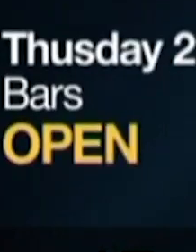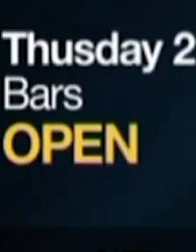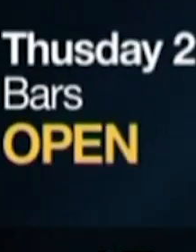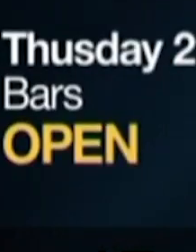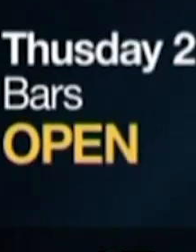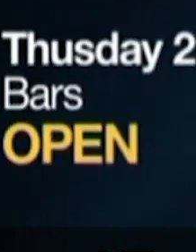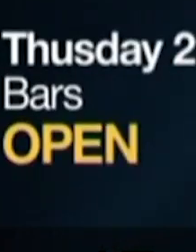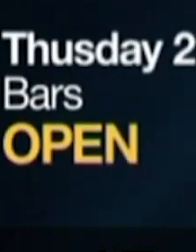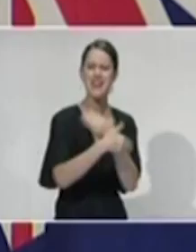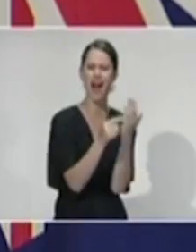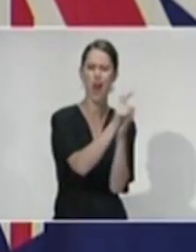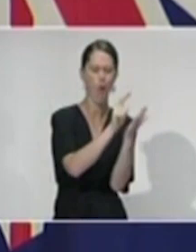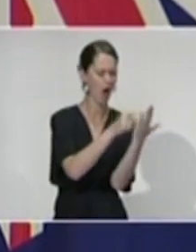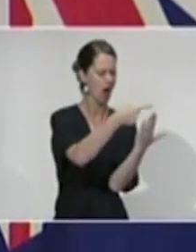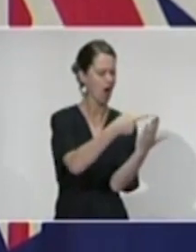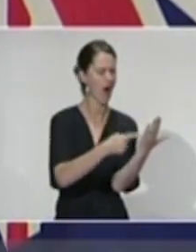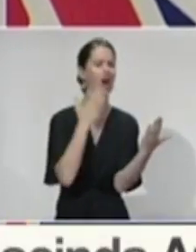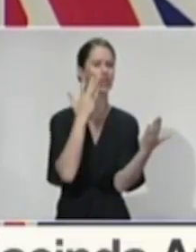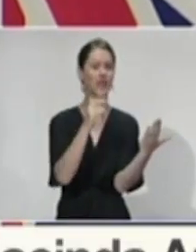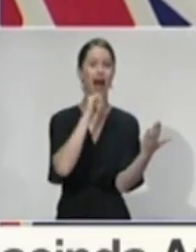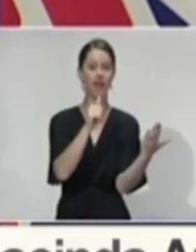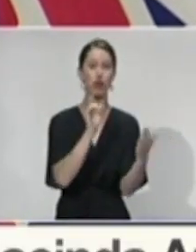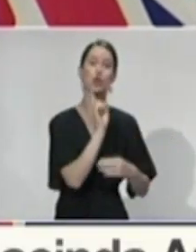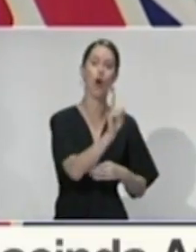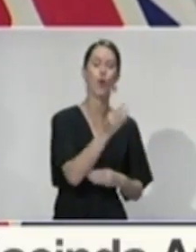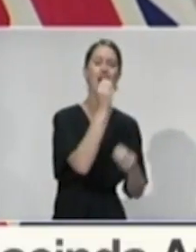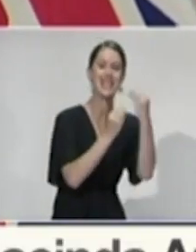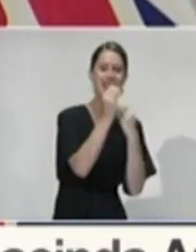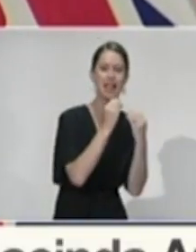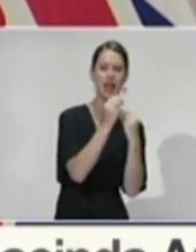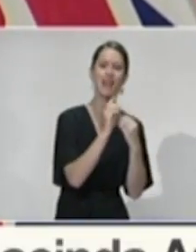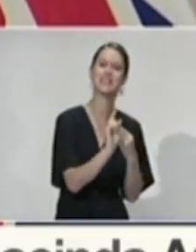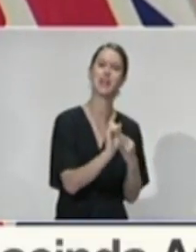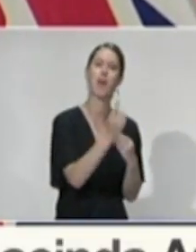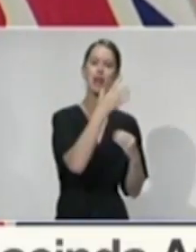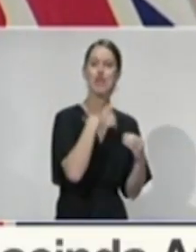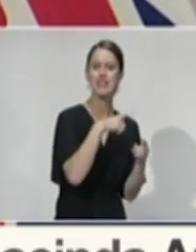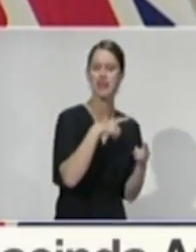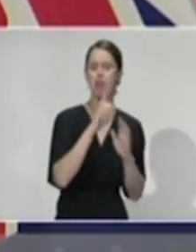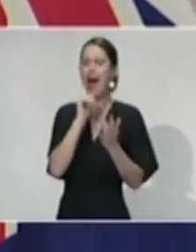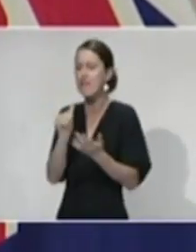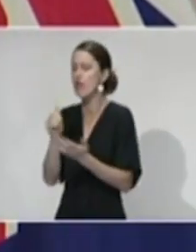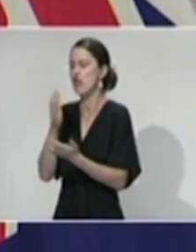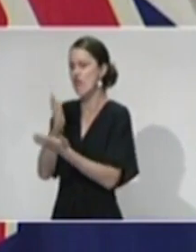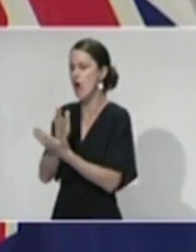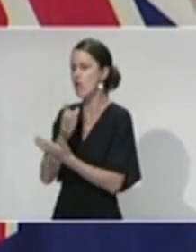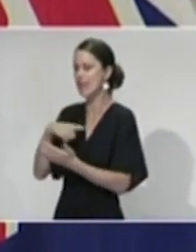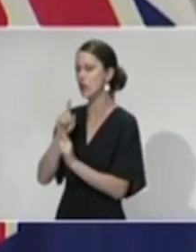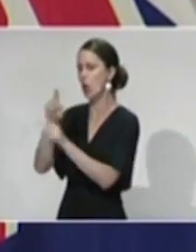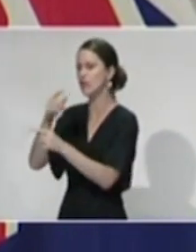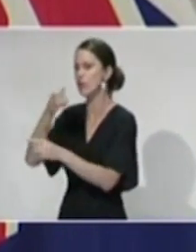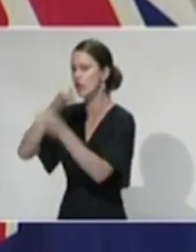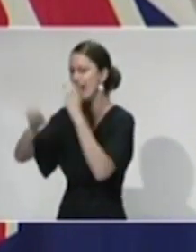bars can finally reopen. Essentially means if the primary purpose is for dining, you can open. If the primary purpose is for drinking, then there's that